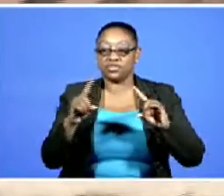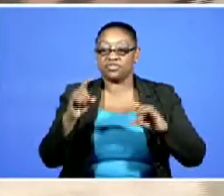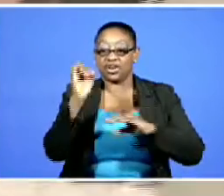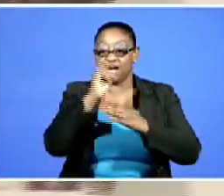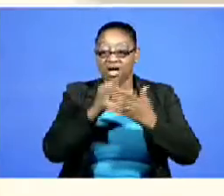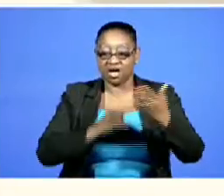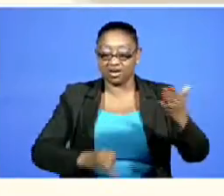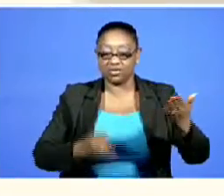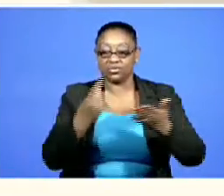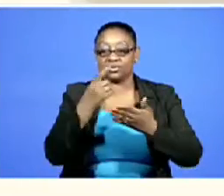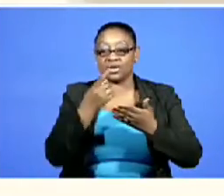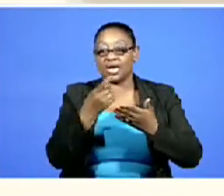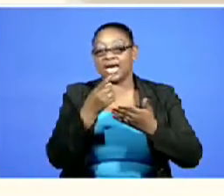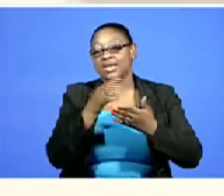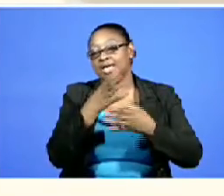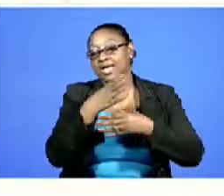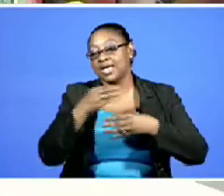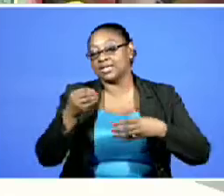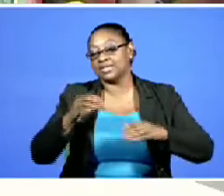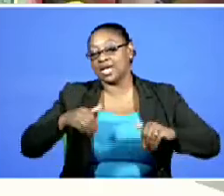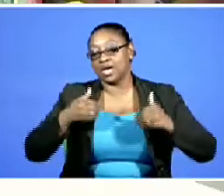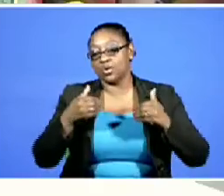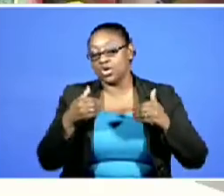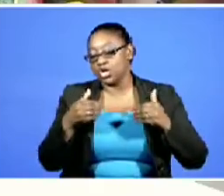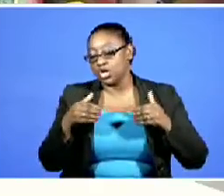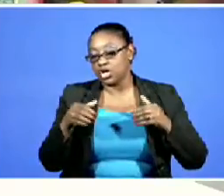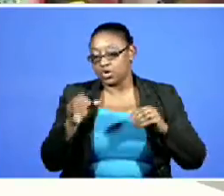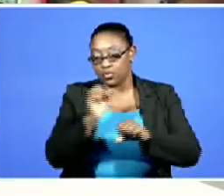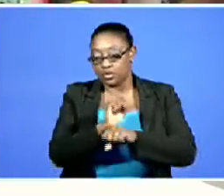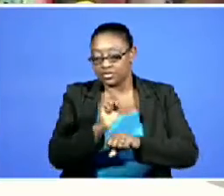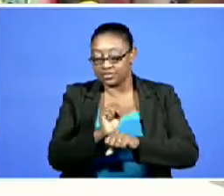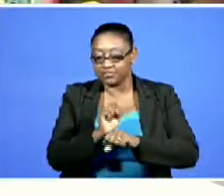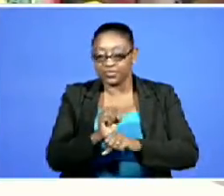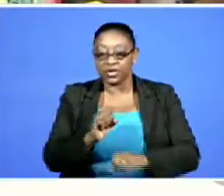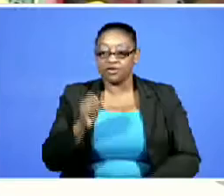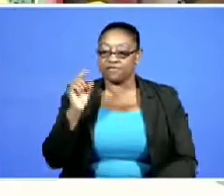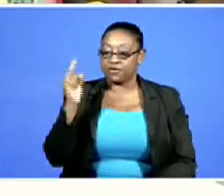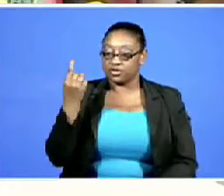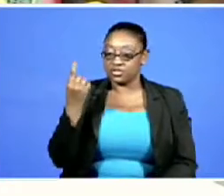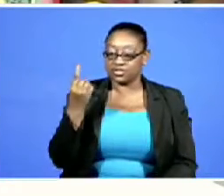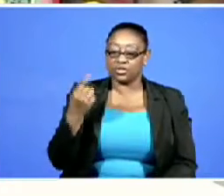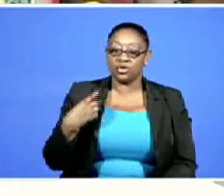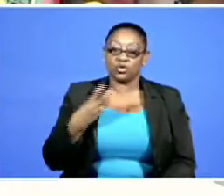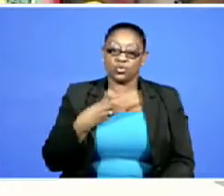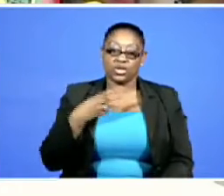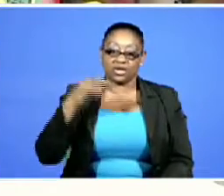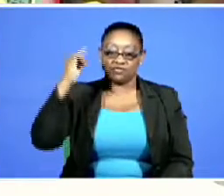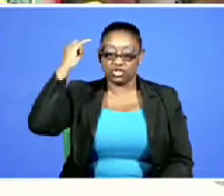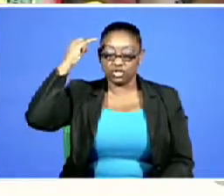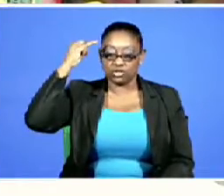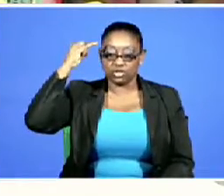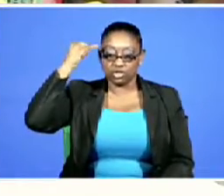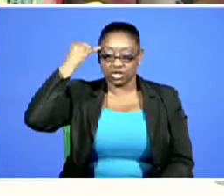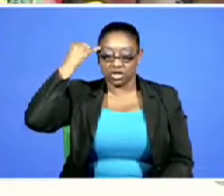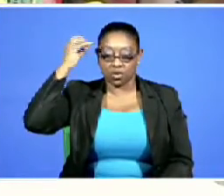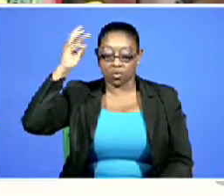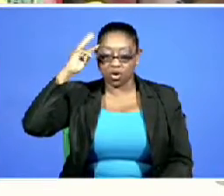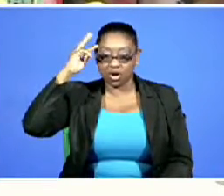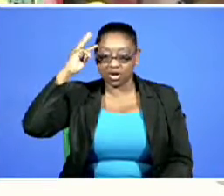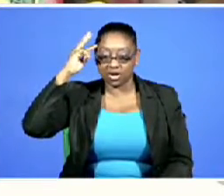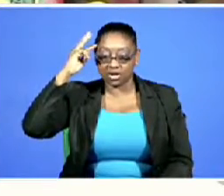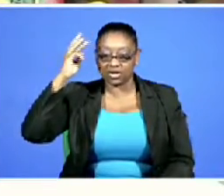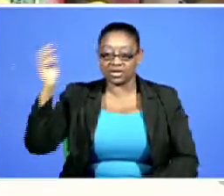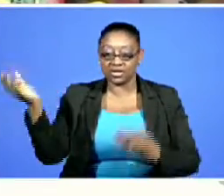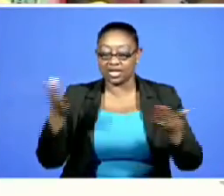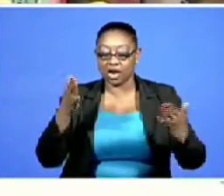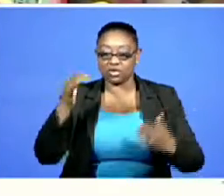of how it works. It's called the Residency Exhibition, number one. And so we have Janine Walker, Sue Katz, and Kerry China.